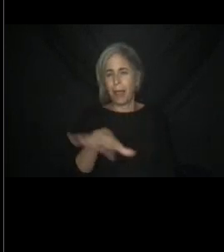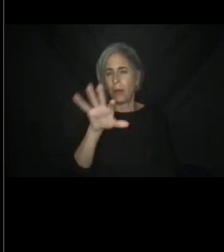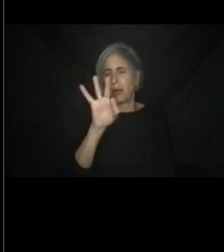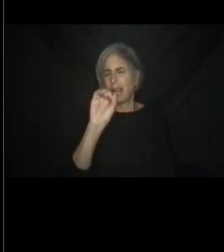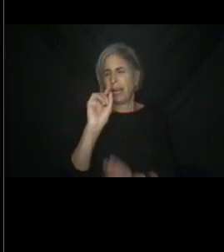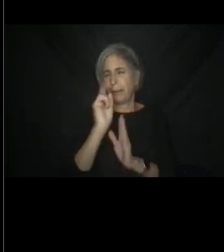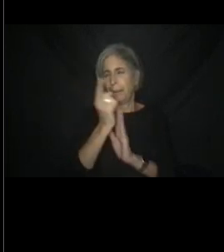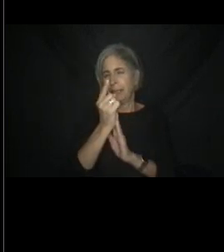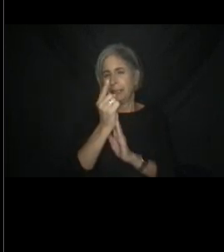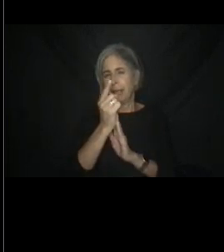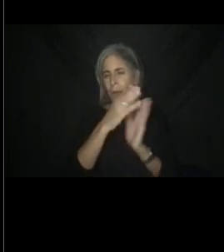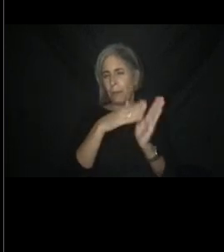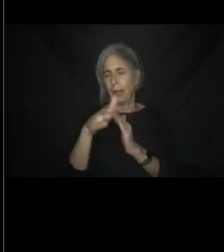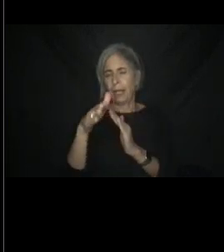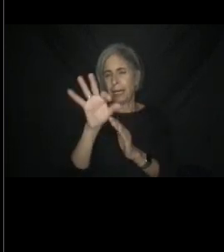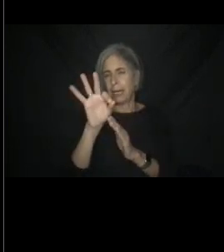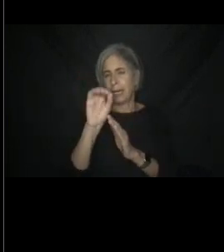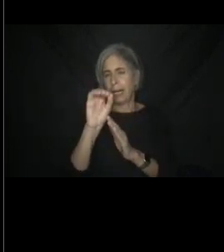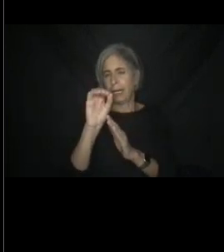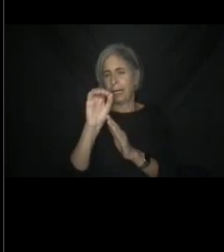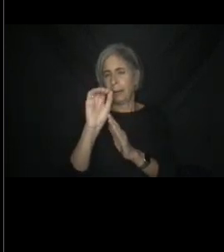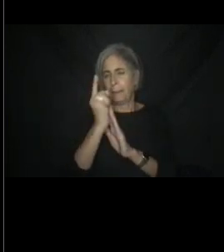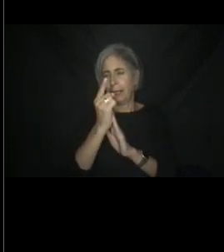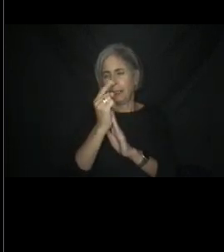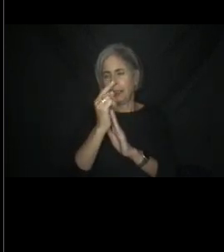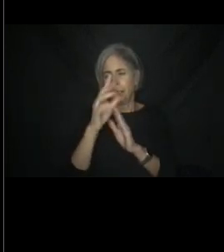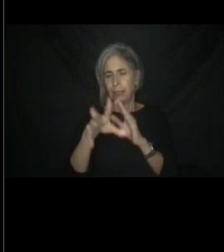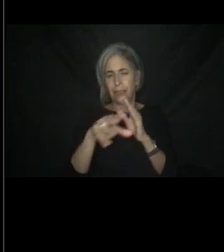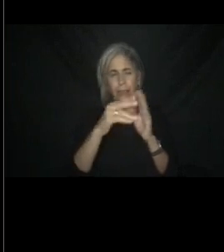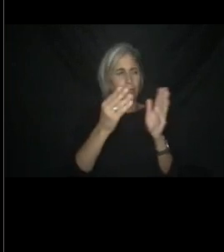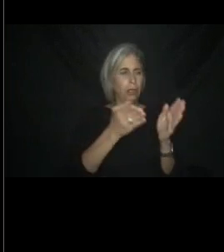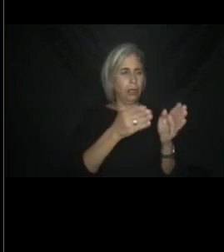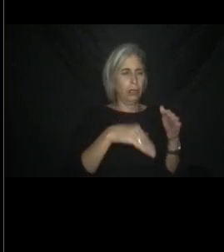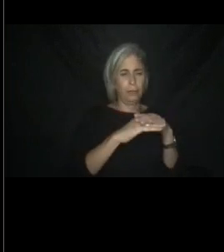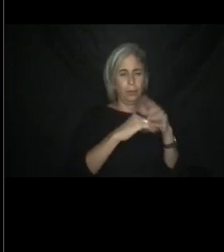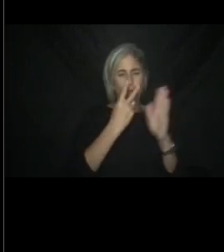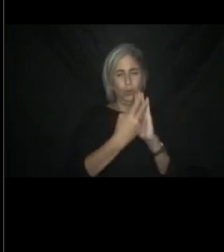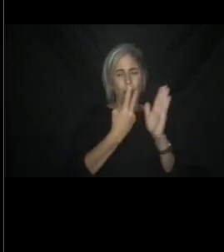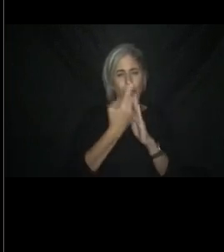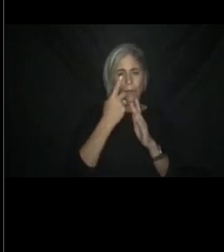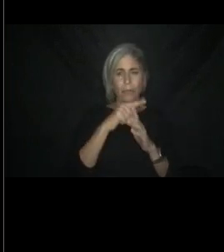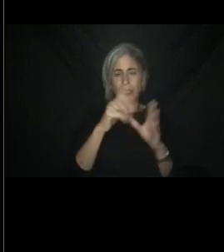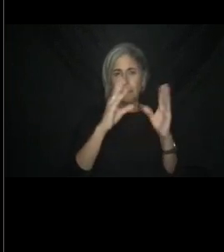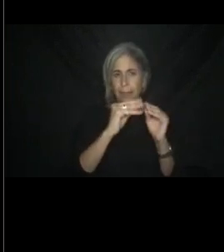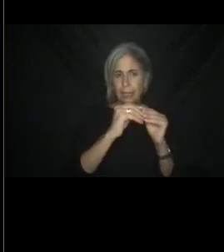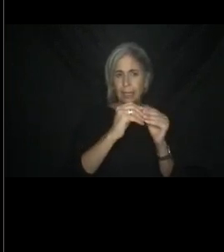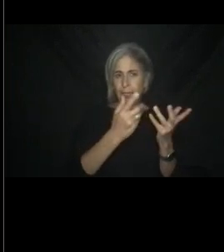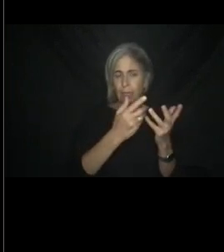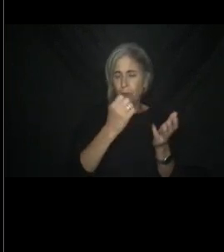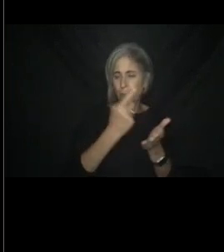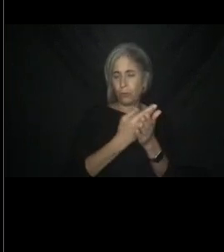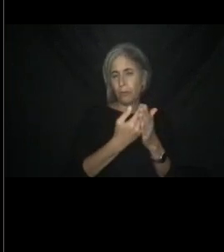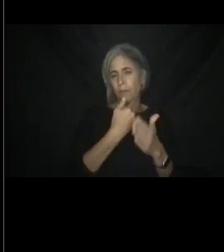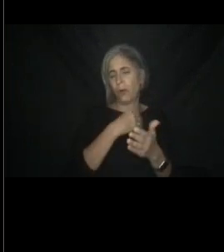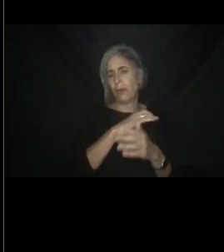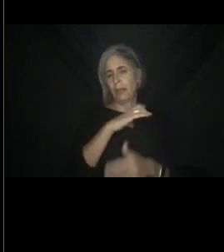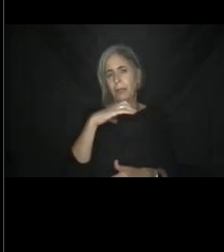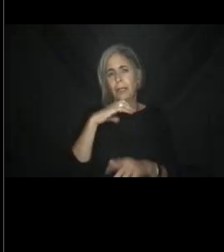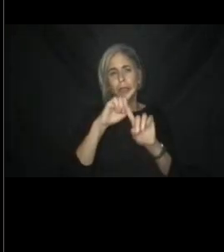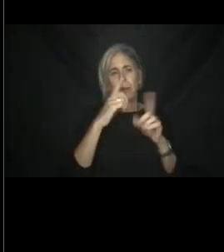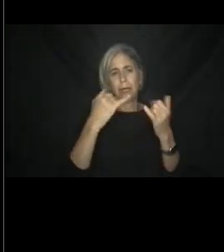minutes. I would plan on between 90 minutes and 2 hours. For this. And as I indicated before, it was previously approved by the commission, but it's now before